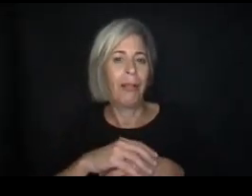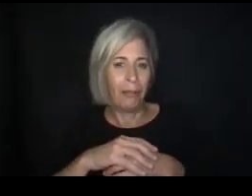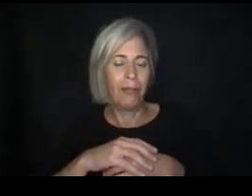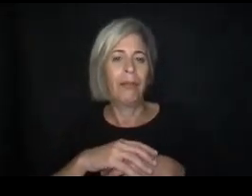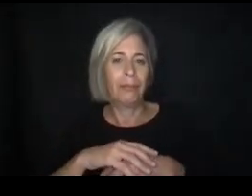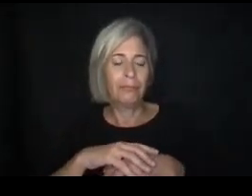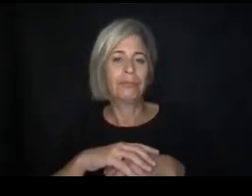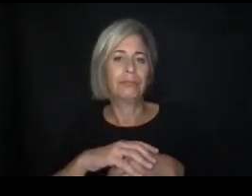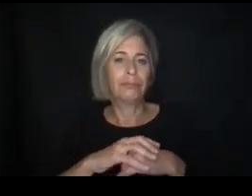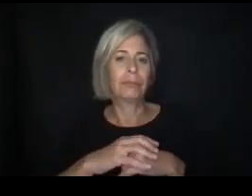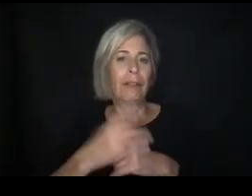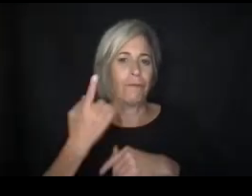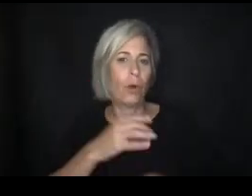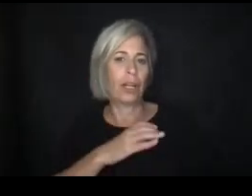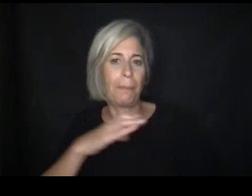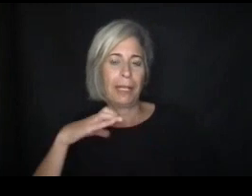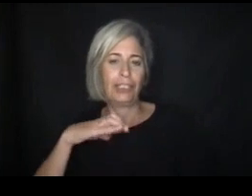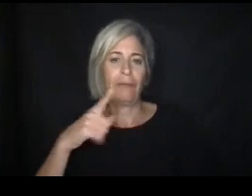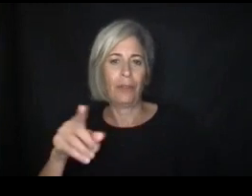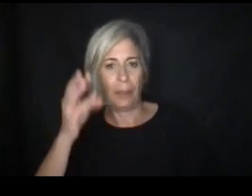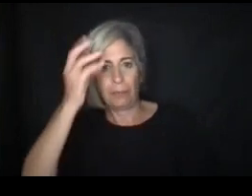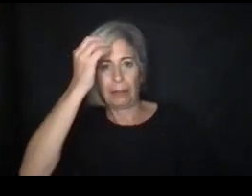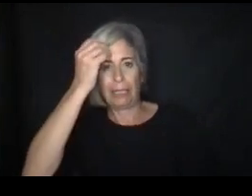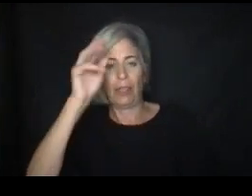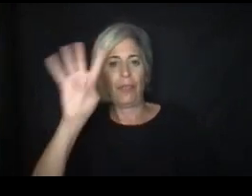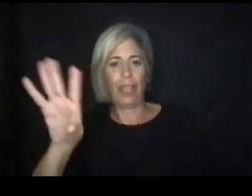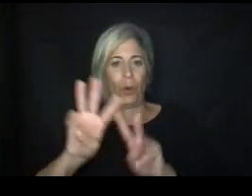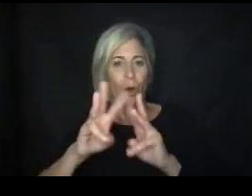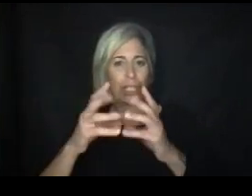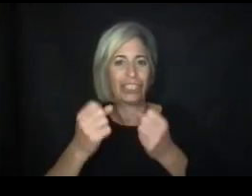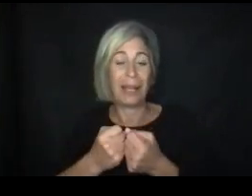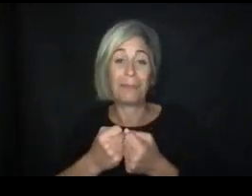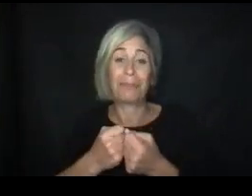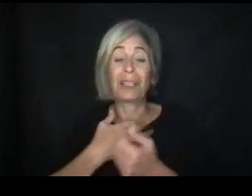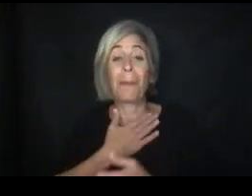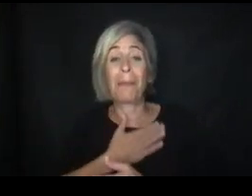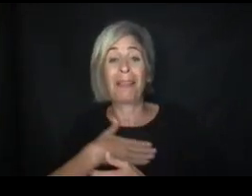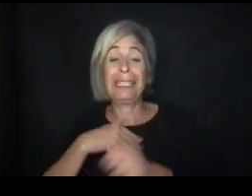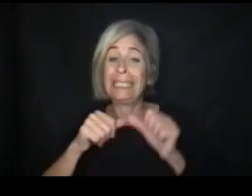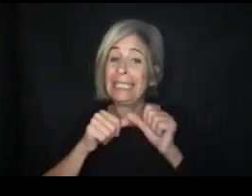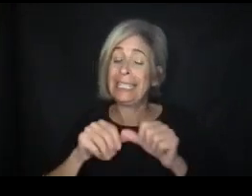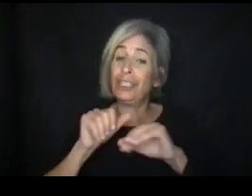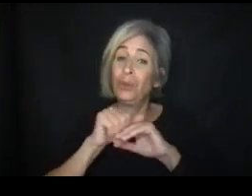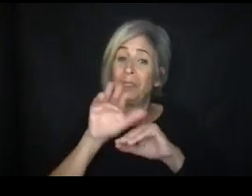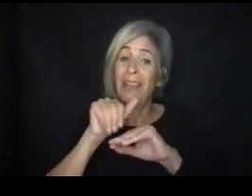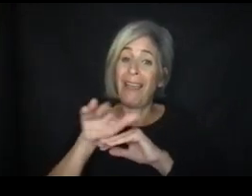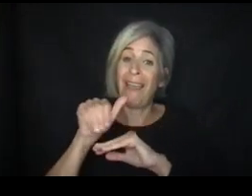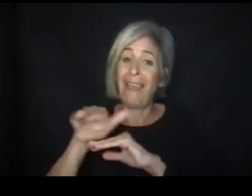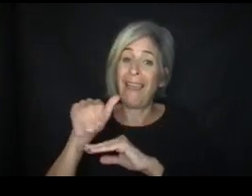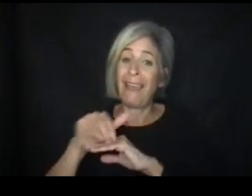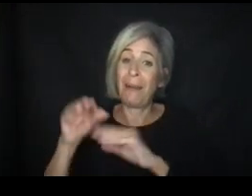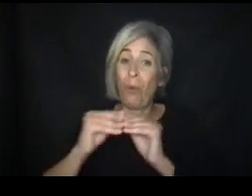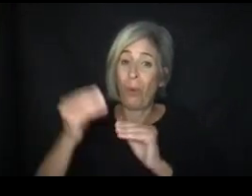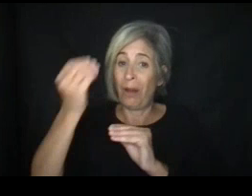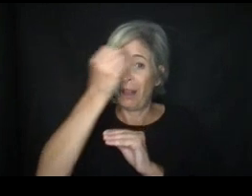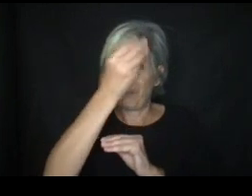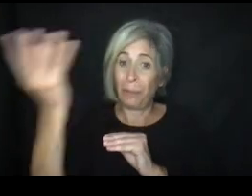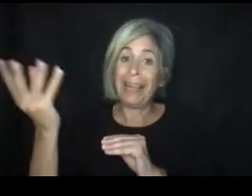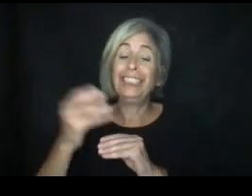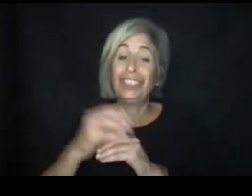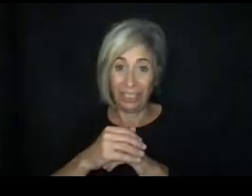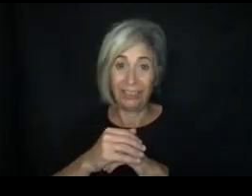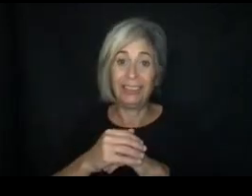presentation to the commission for them to consider at their workshop. So please continue to send us additional information that